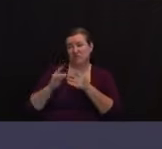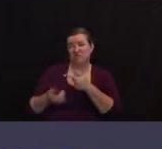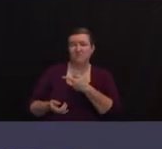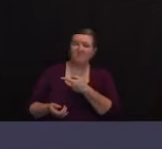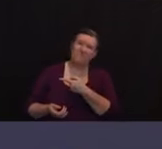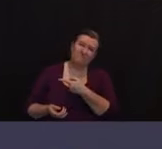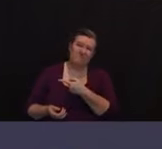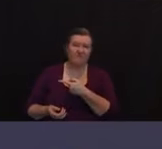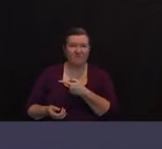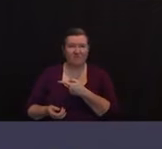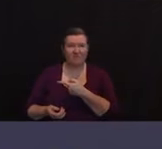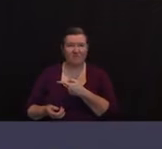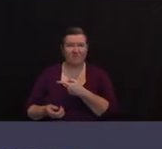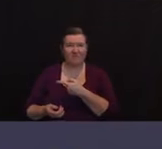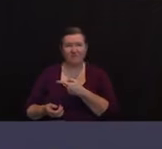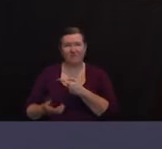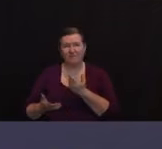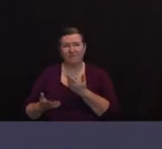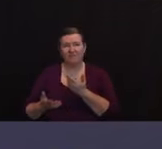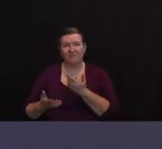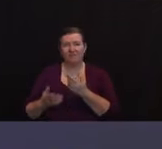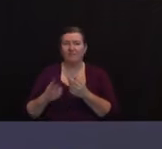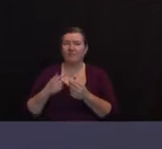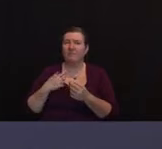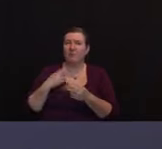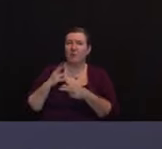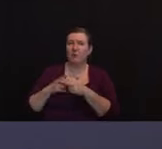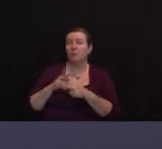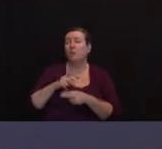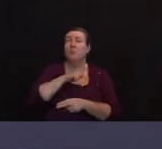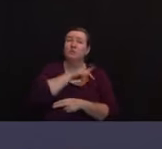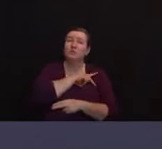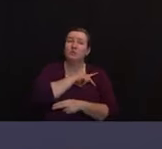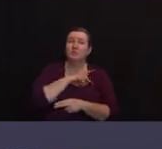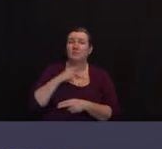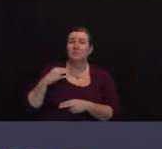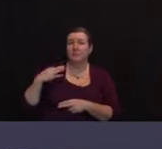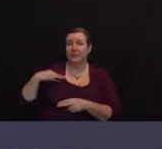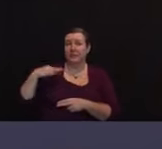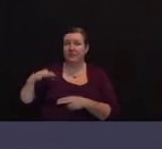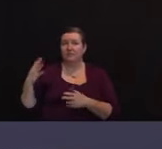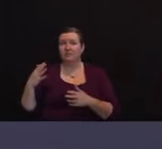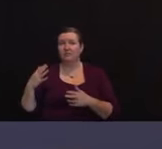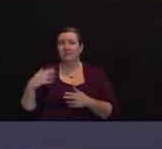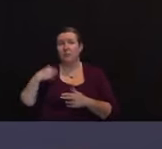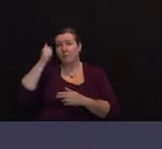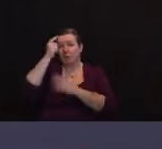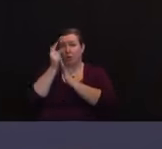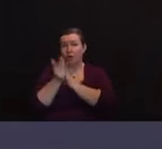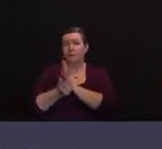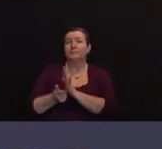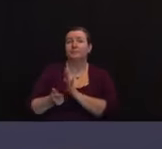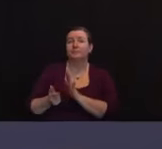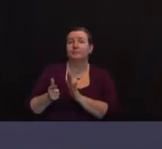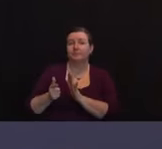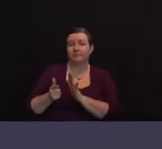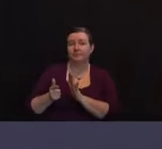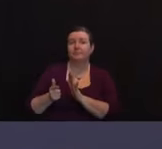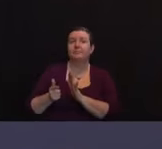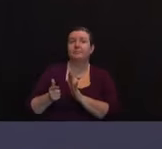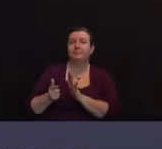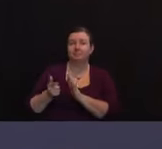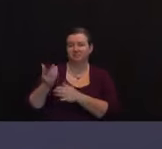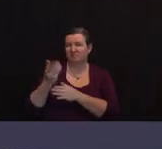of personal privilege. First of all, God rest my brother-in-law, Sean Brickle, who passed away suddenly. But I had an